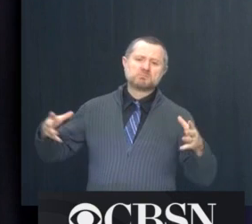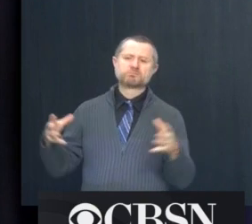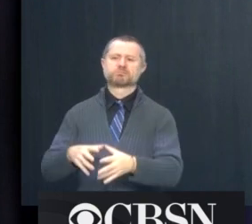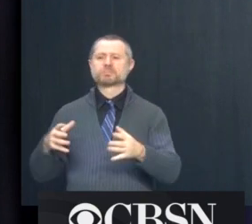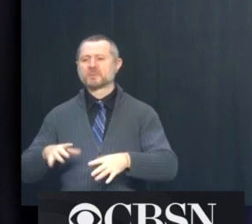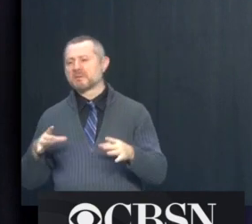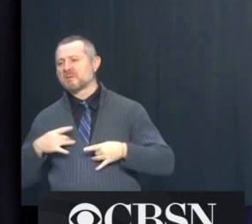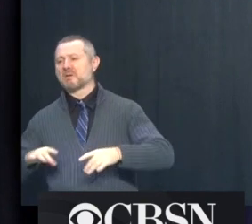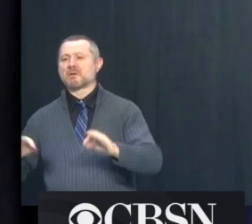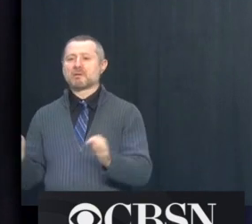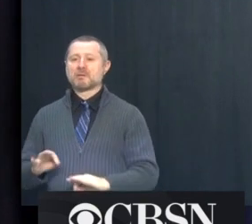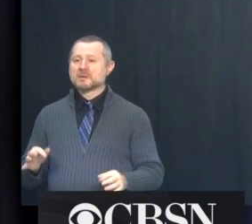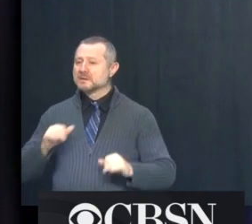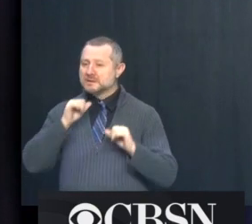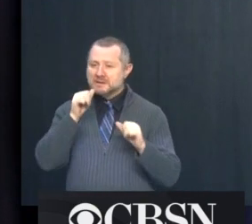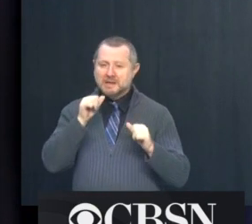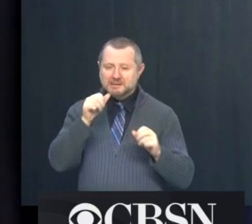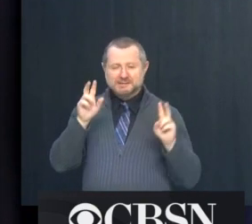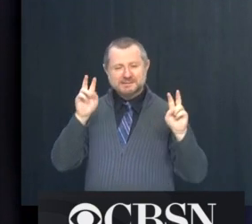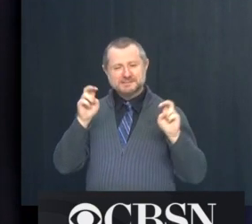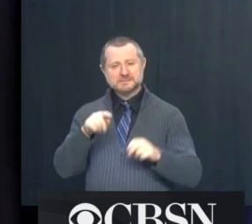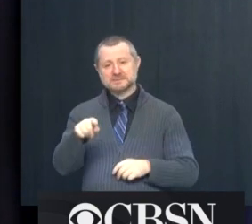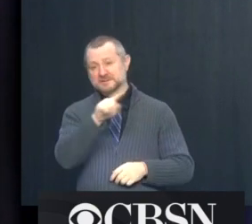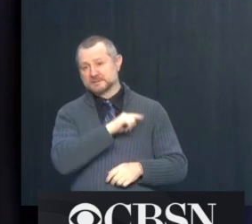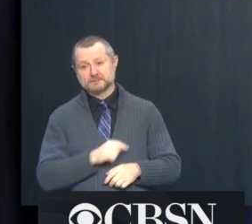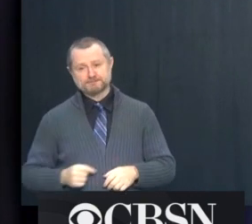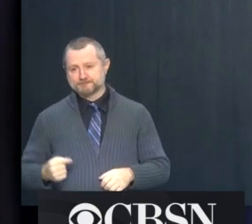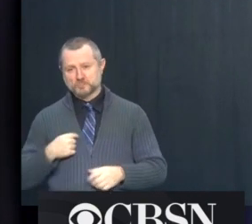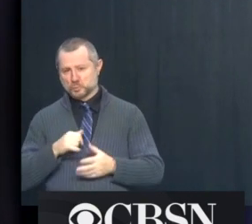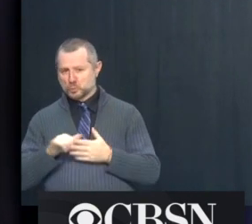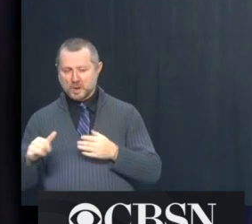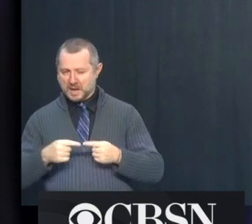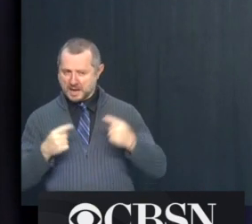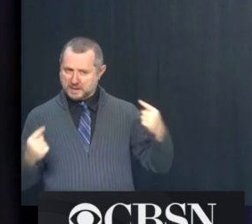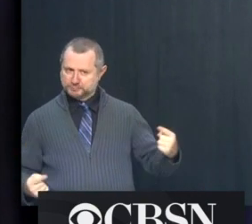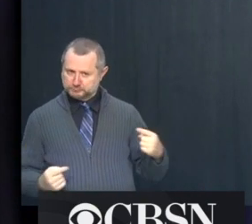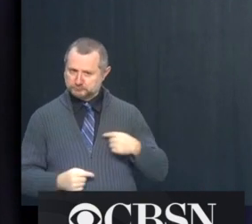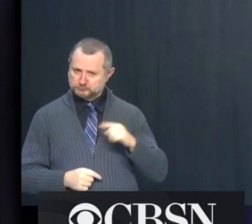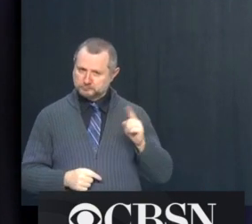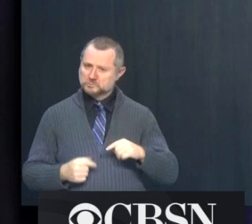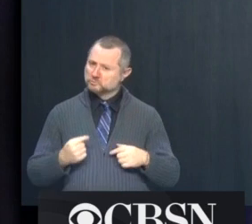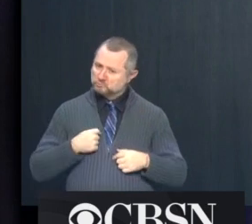bad. Denial. We were the exact opposite. We were